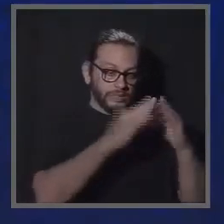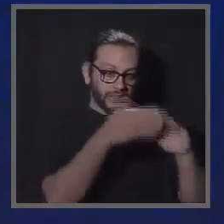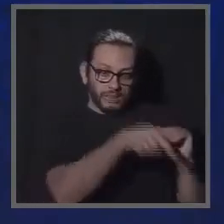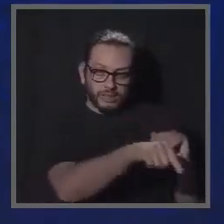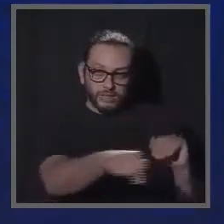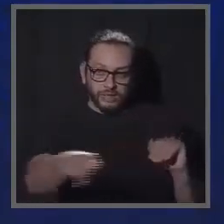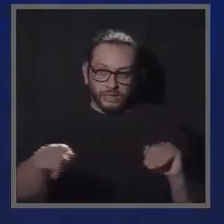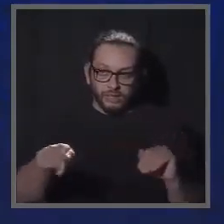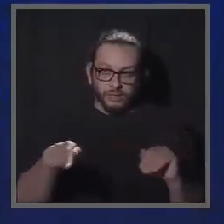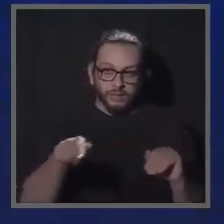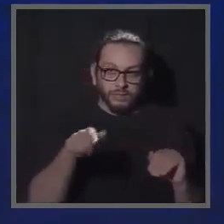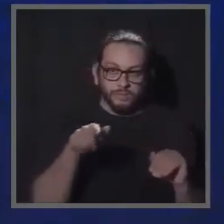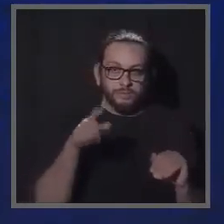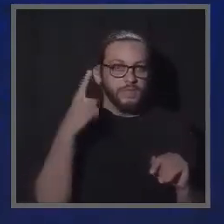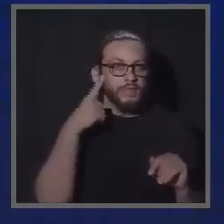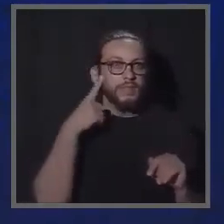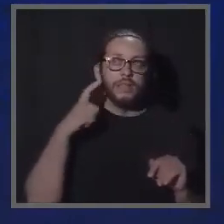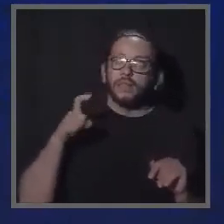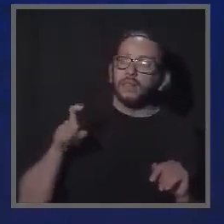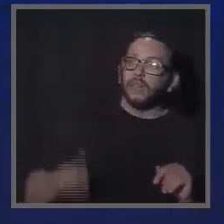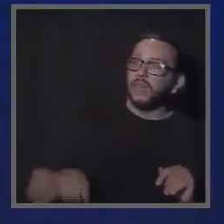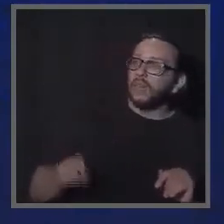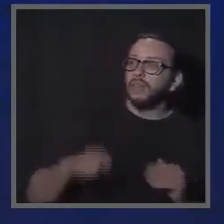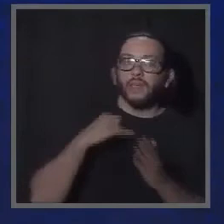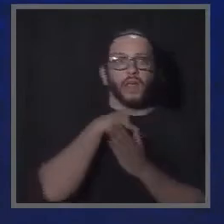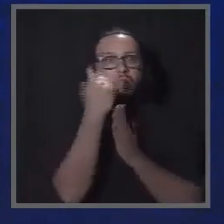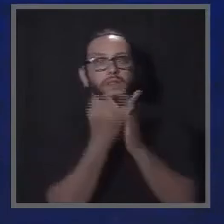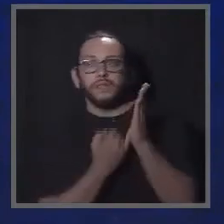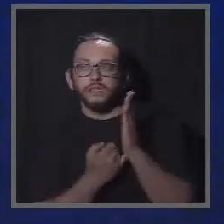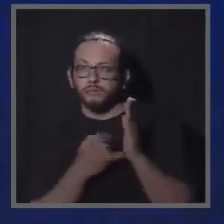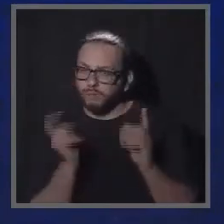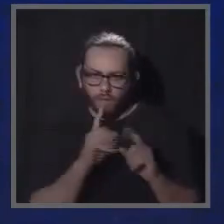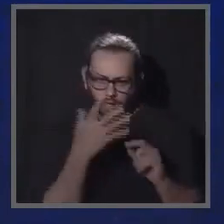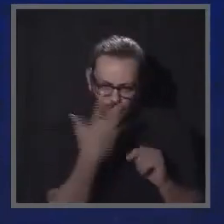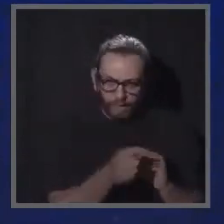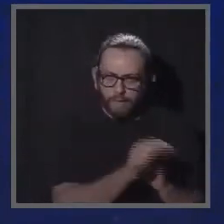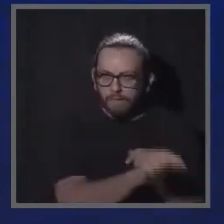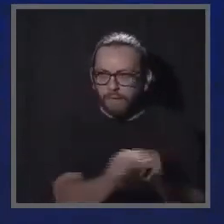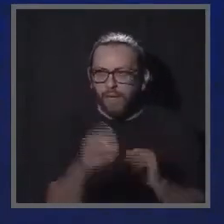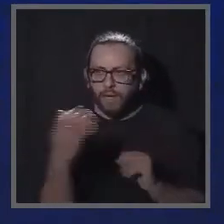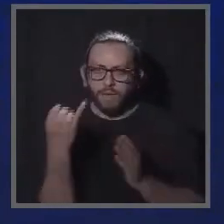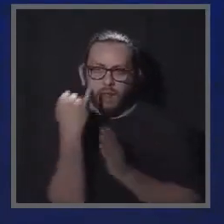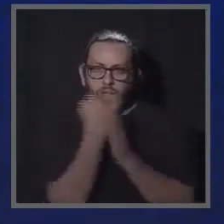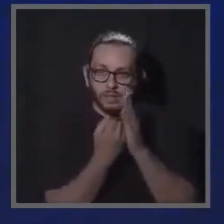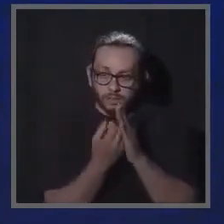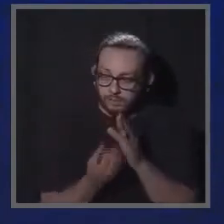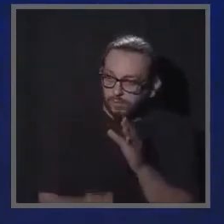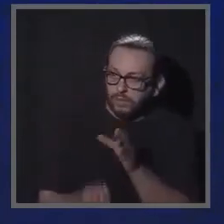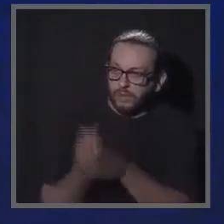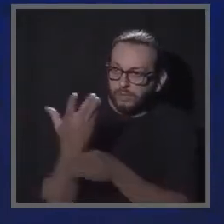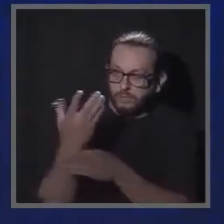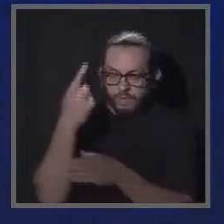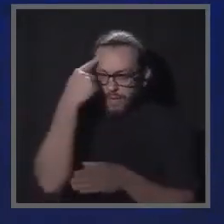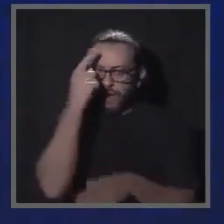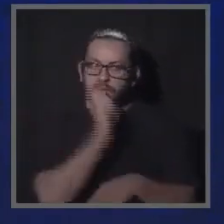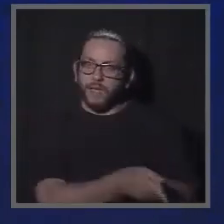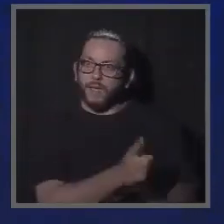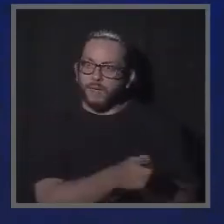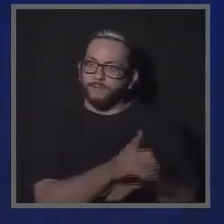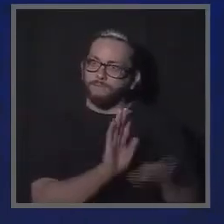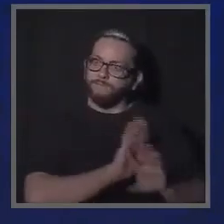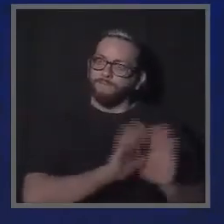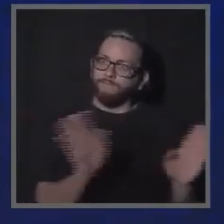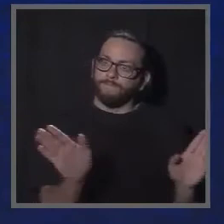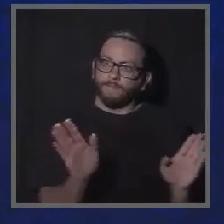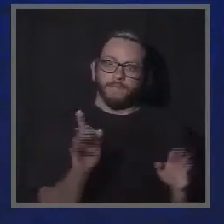inhabit these territories. And for this, for the artist to be acknowledged as such and the creation to be acknowledged as such, does not